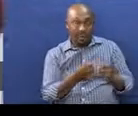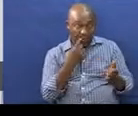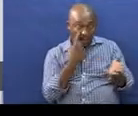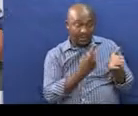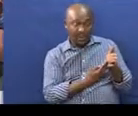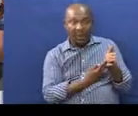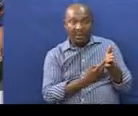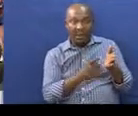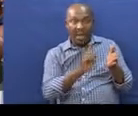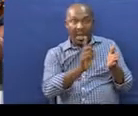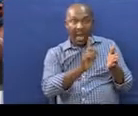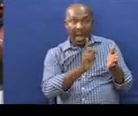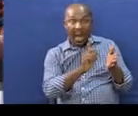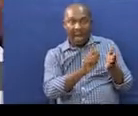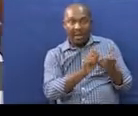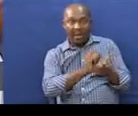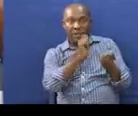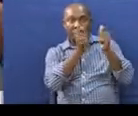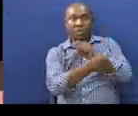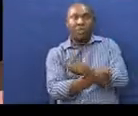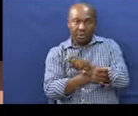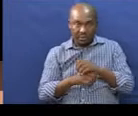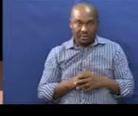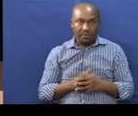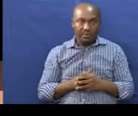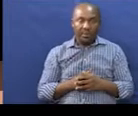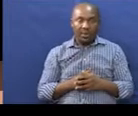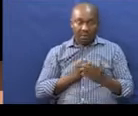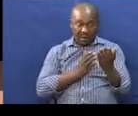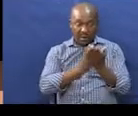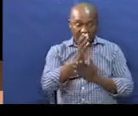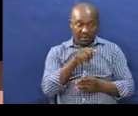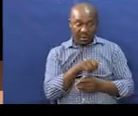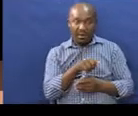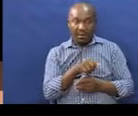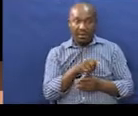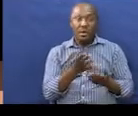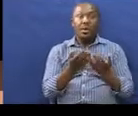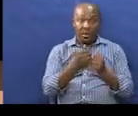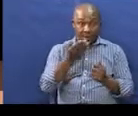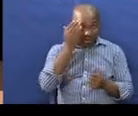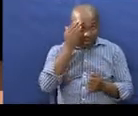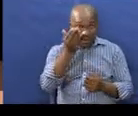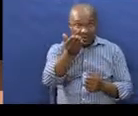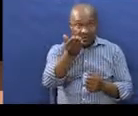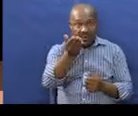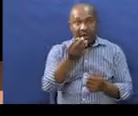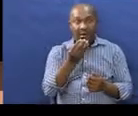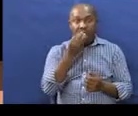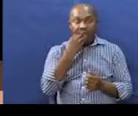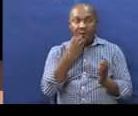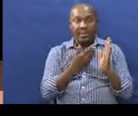into another color. Through that, you will identify the food sample contains